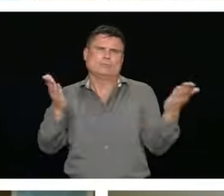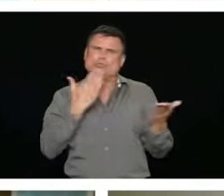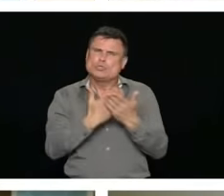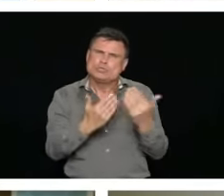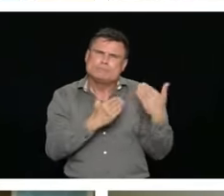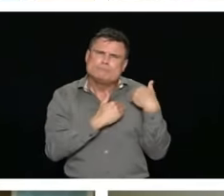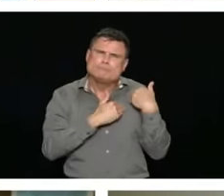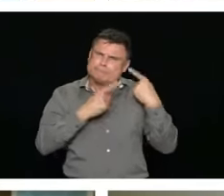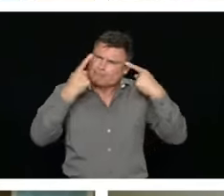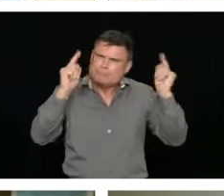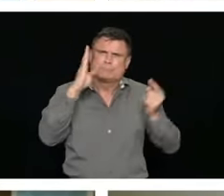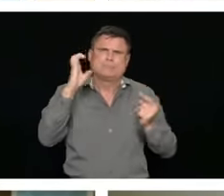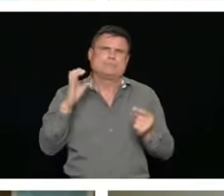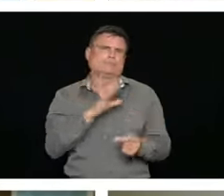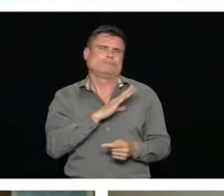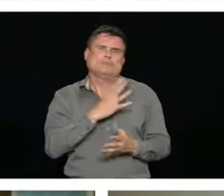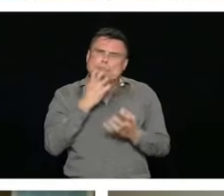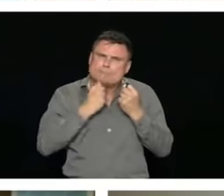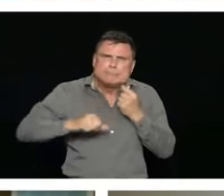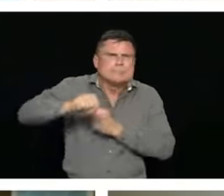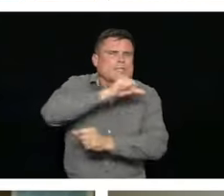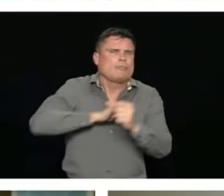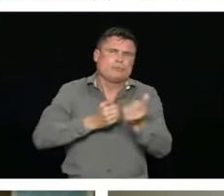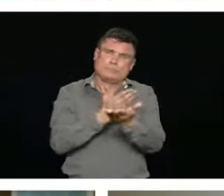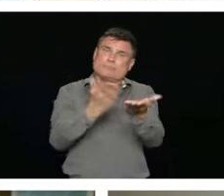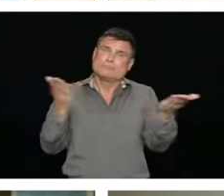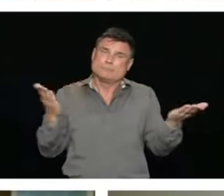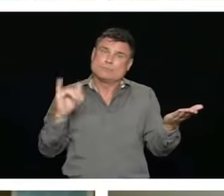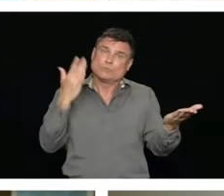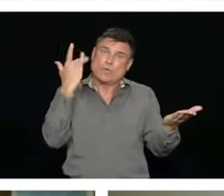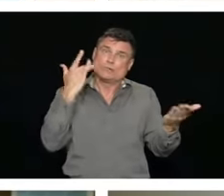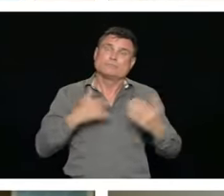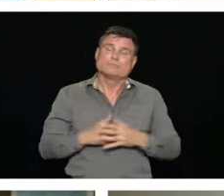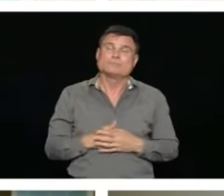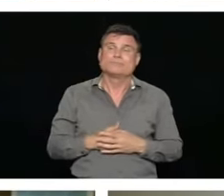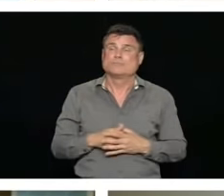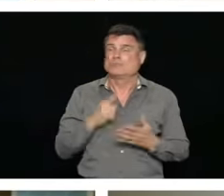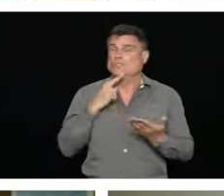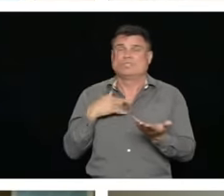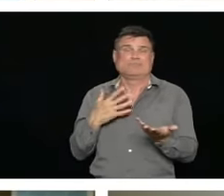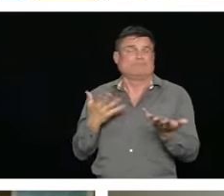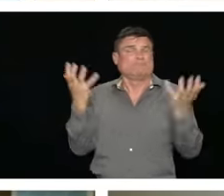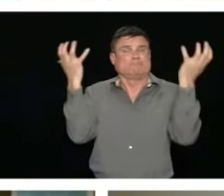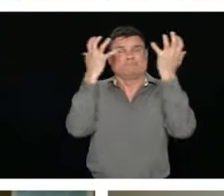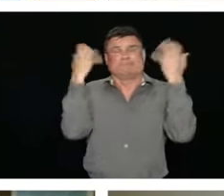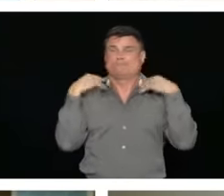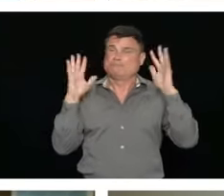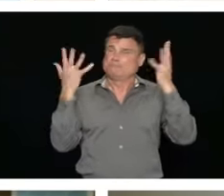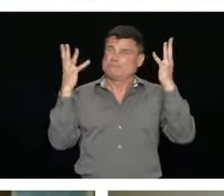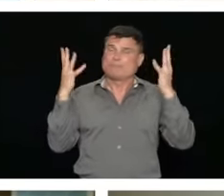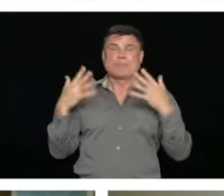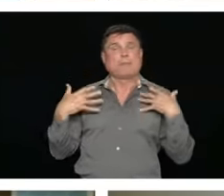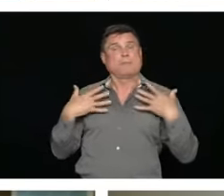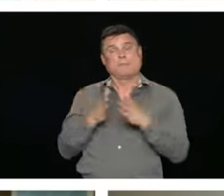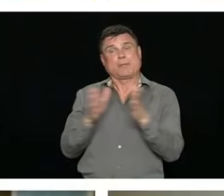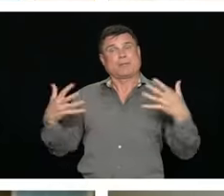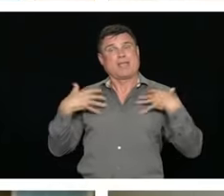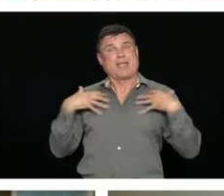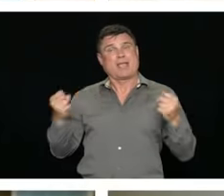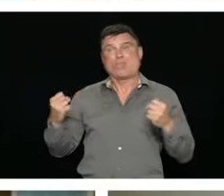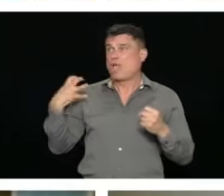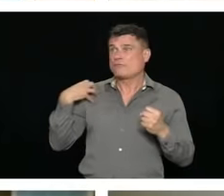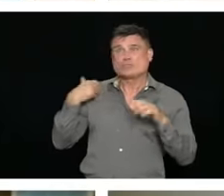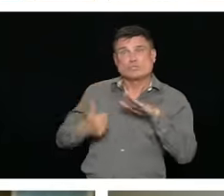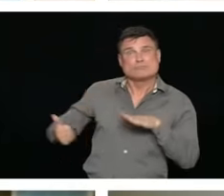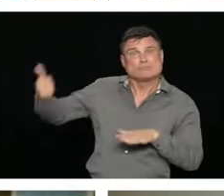to respond when there is an outbreak or a community outbreak. And we saw that just recently with how well those the poultry outbreaks were